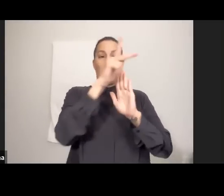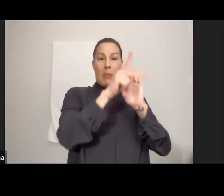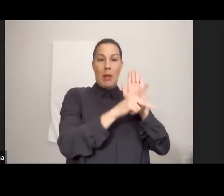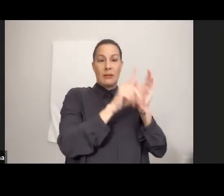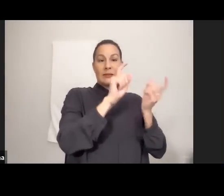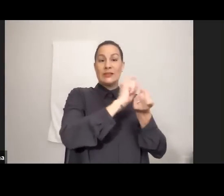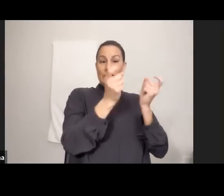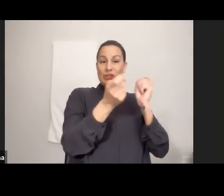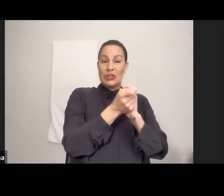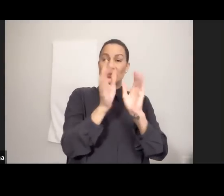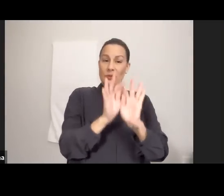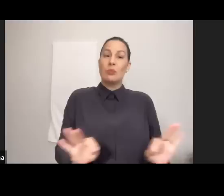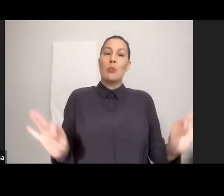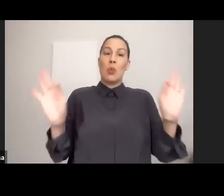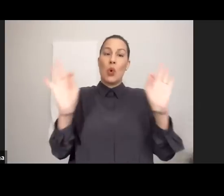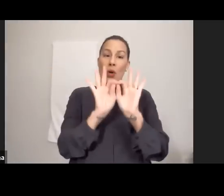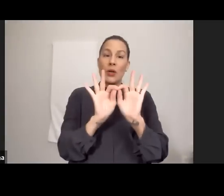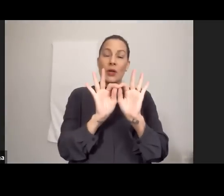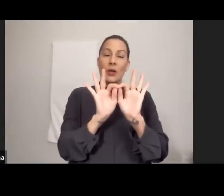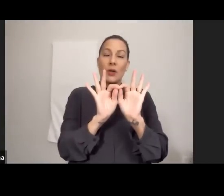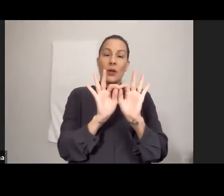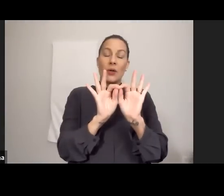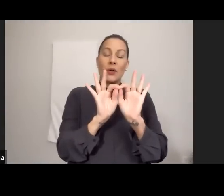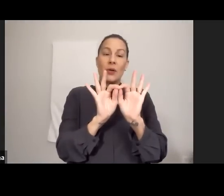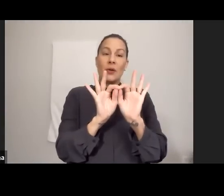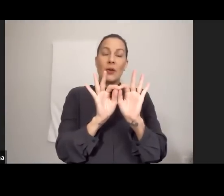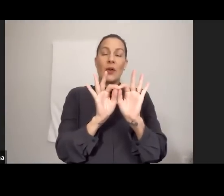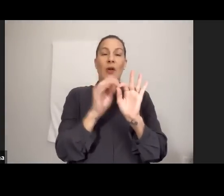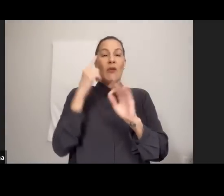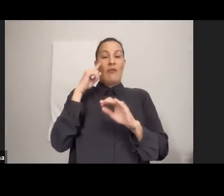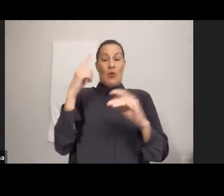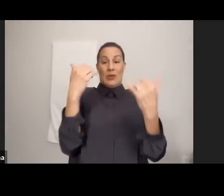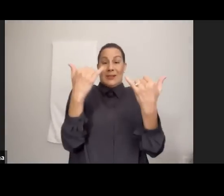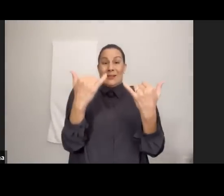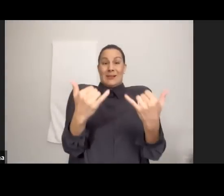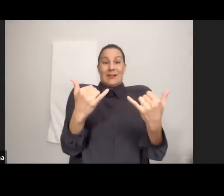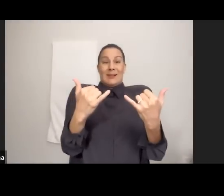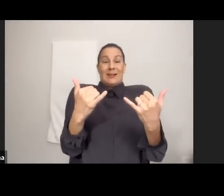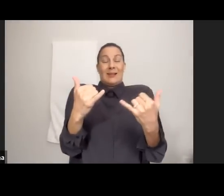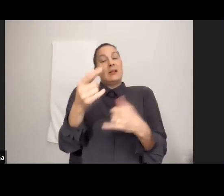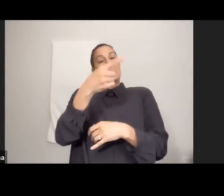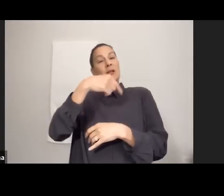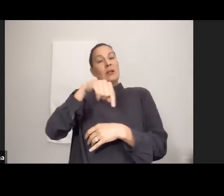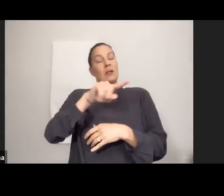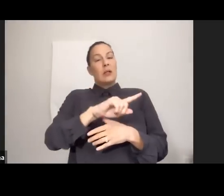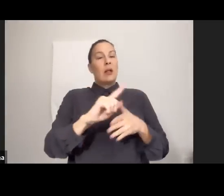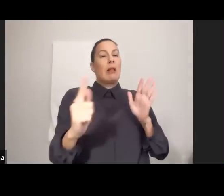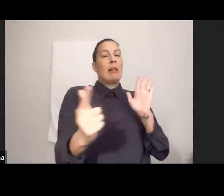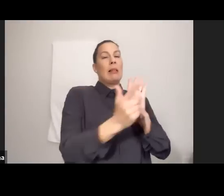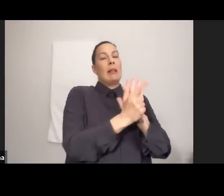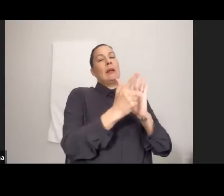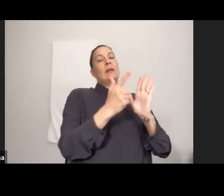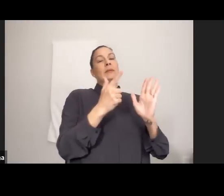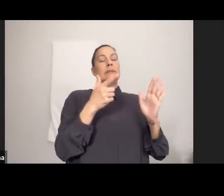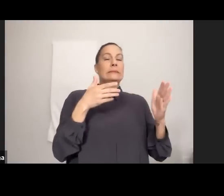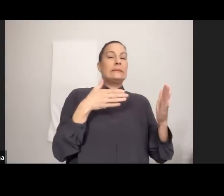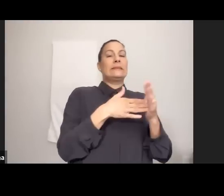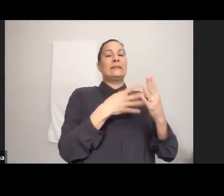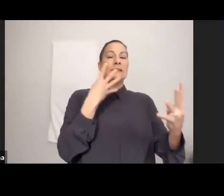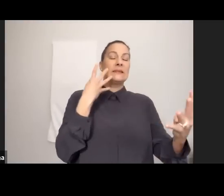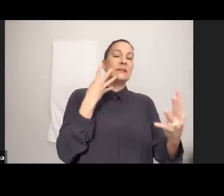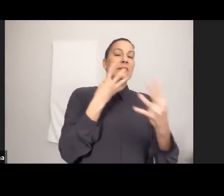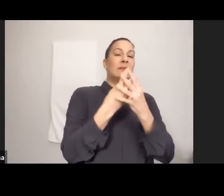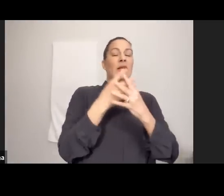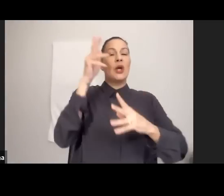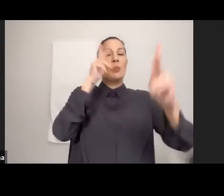important for chipping away at the carceral state that systematically criminalizes, surveils, and incarcerates people